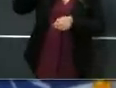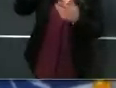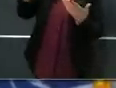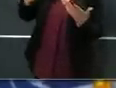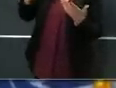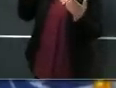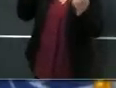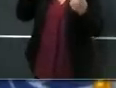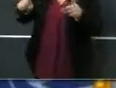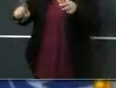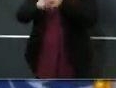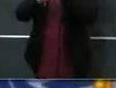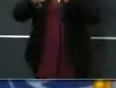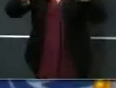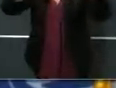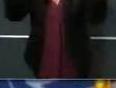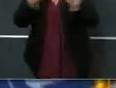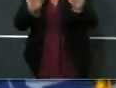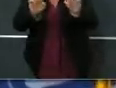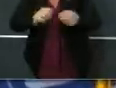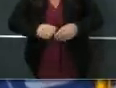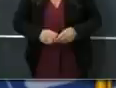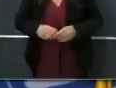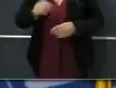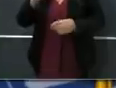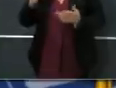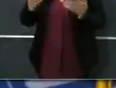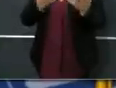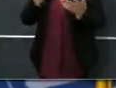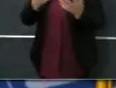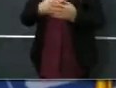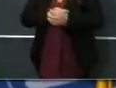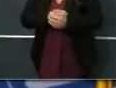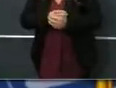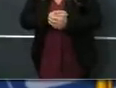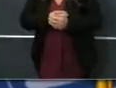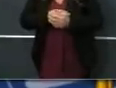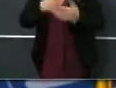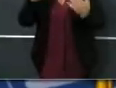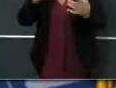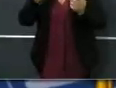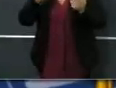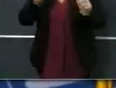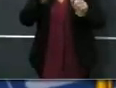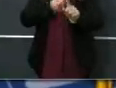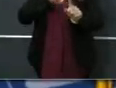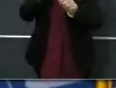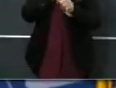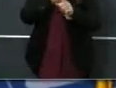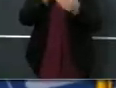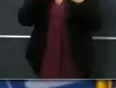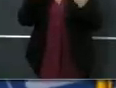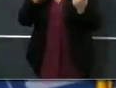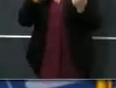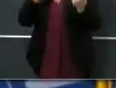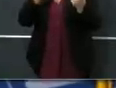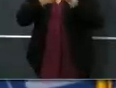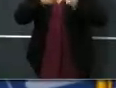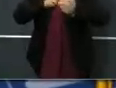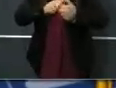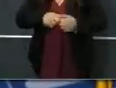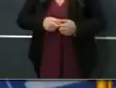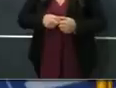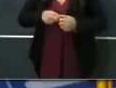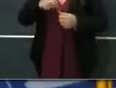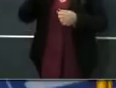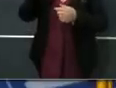an emergency or some very impactful health issue, that those